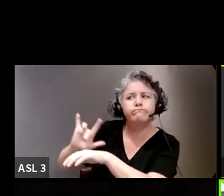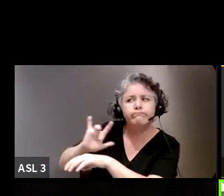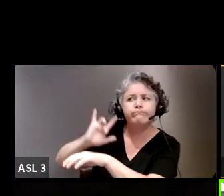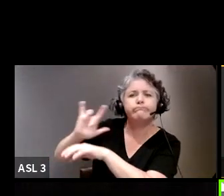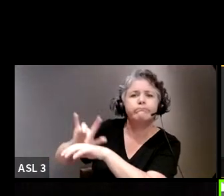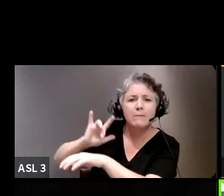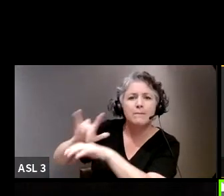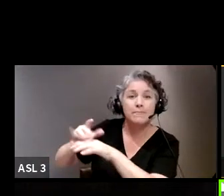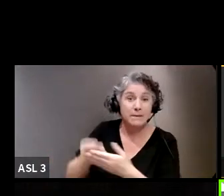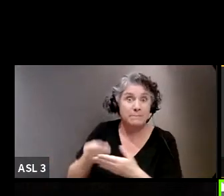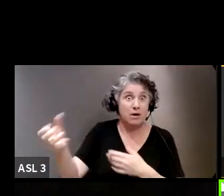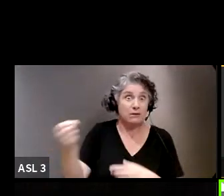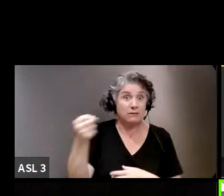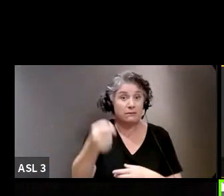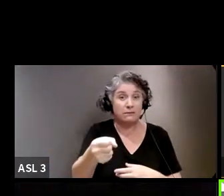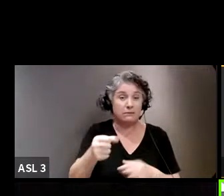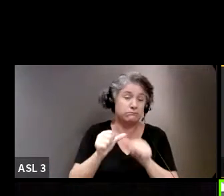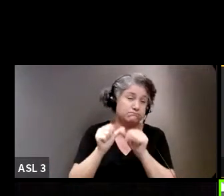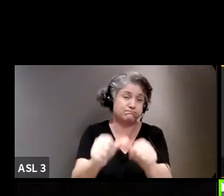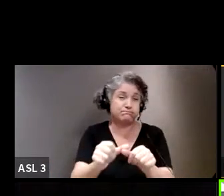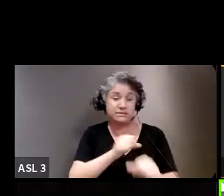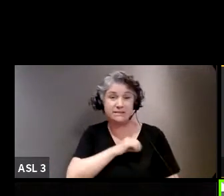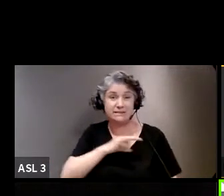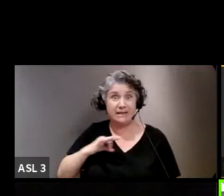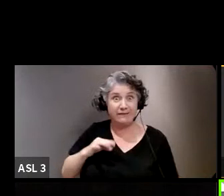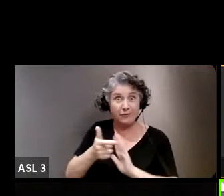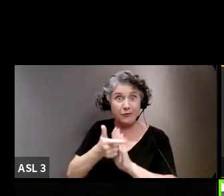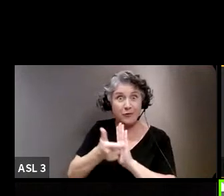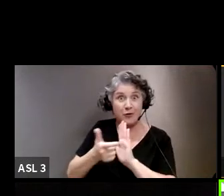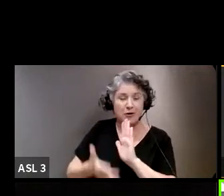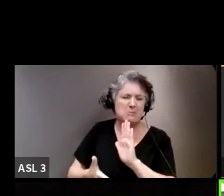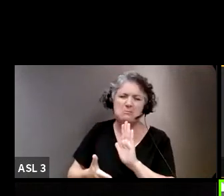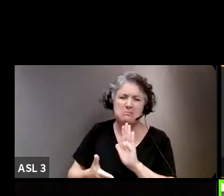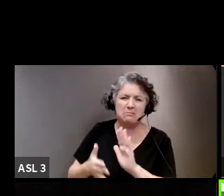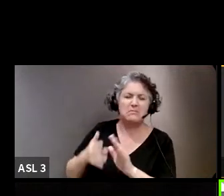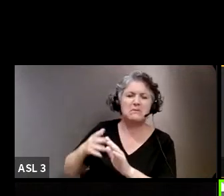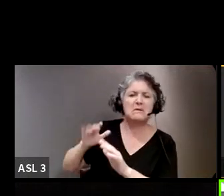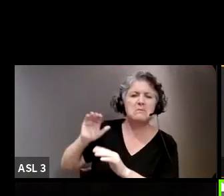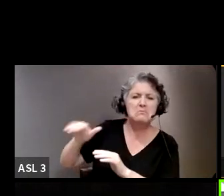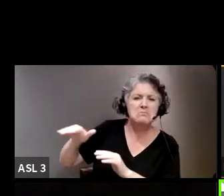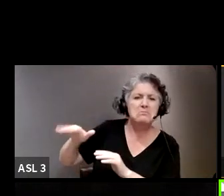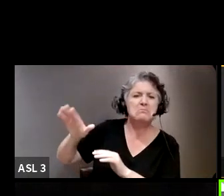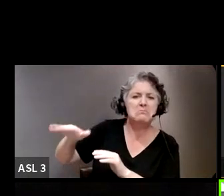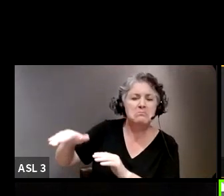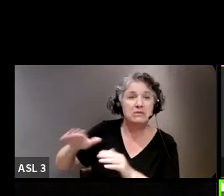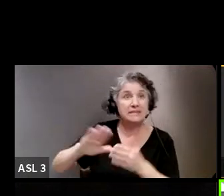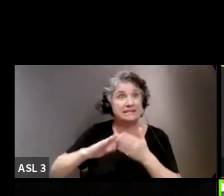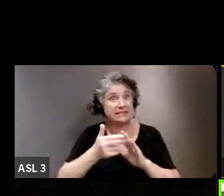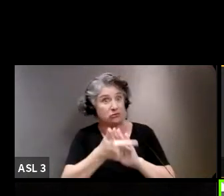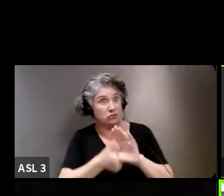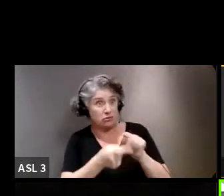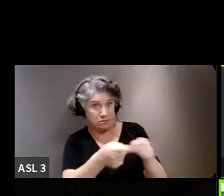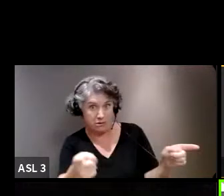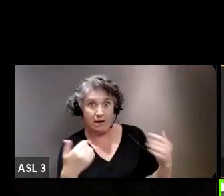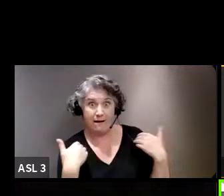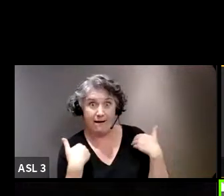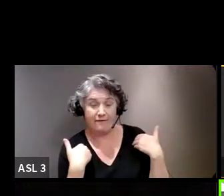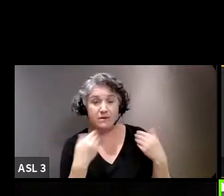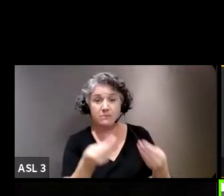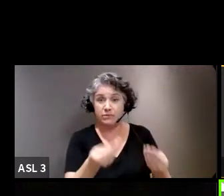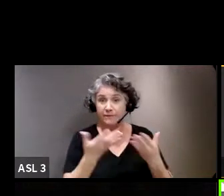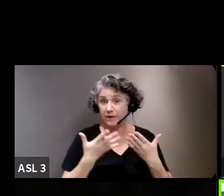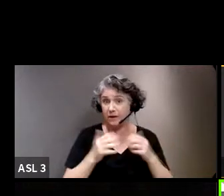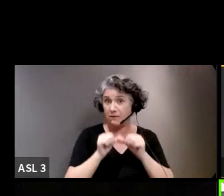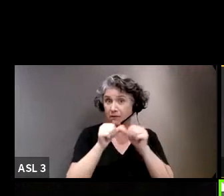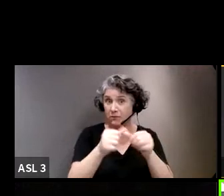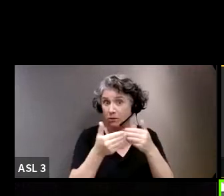a bought an employed option we have considered whether or not the city's lawyers could be able to provide this on an ongoing